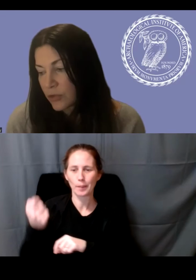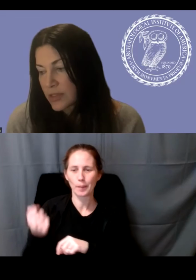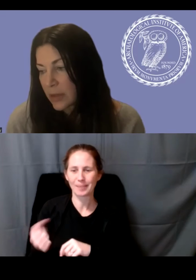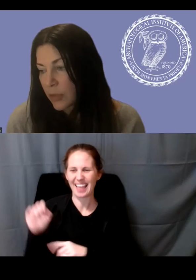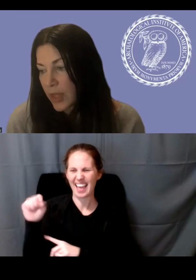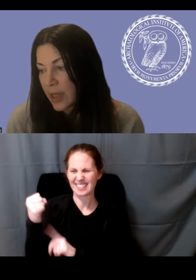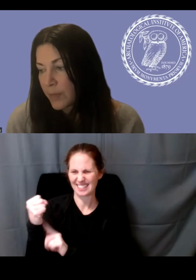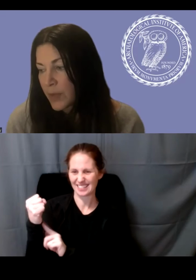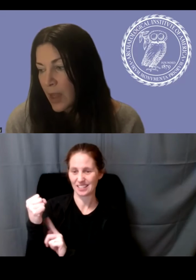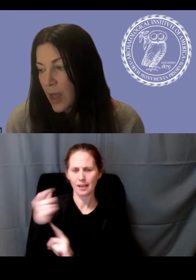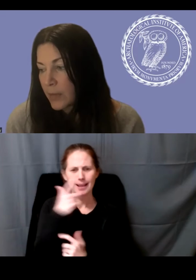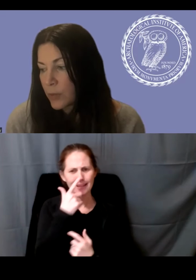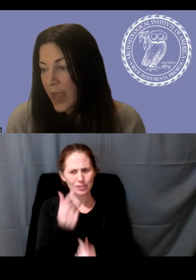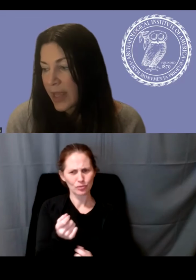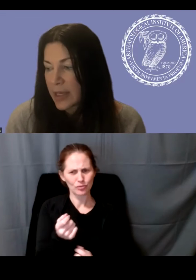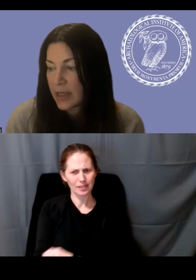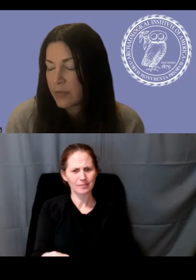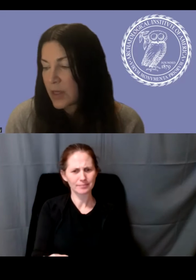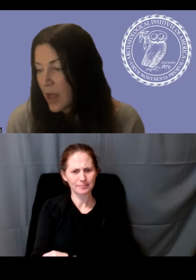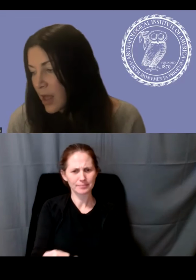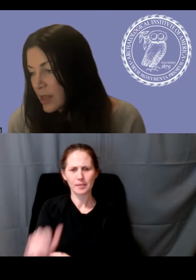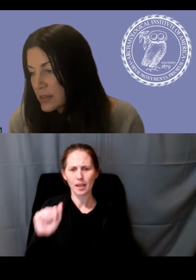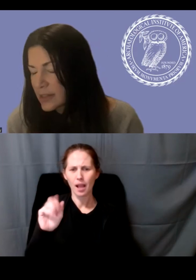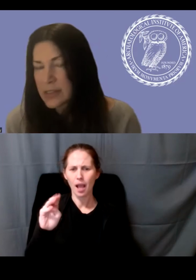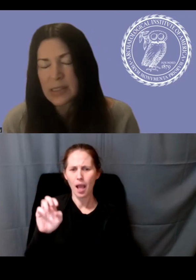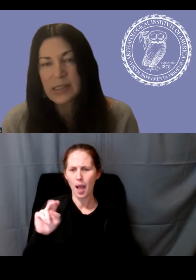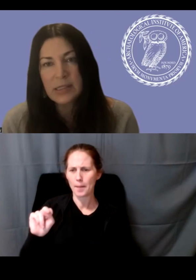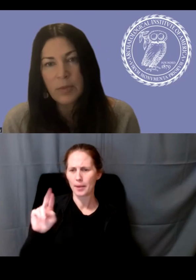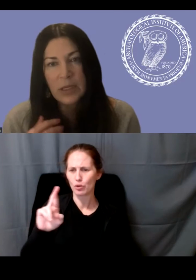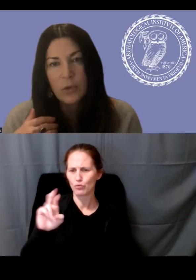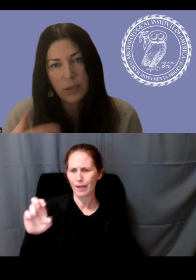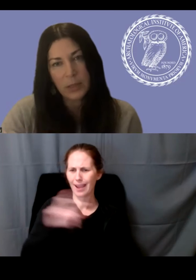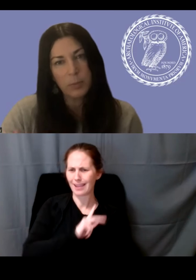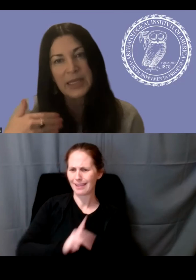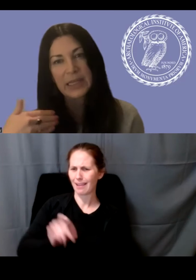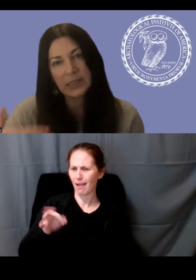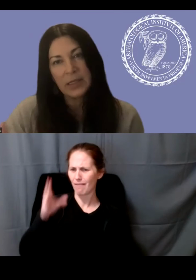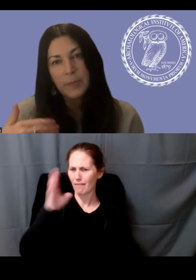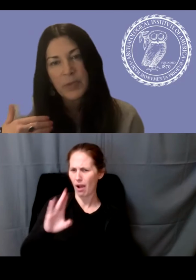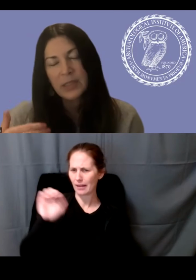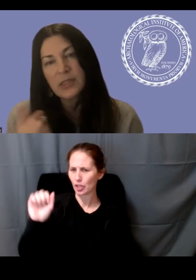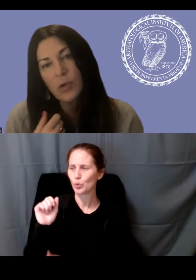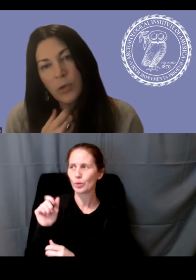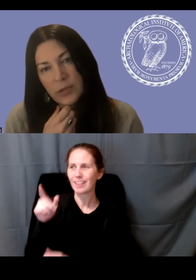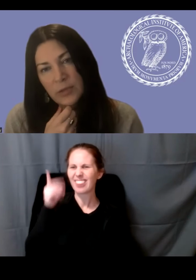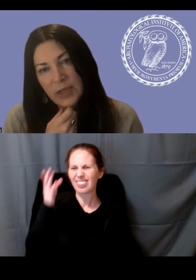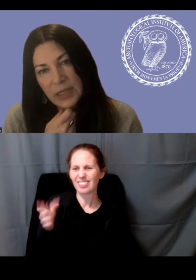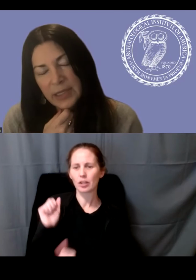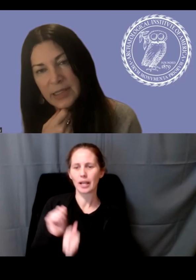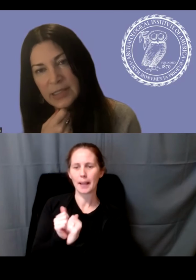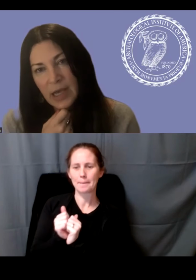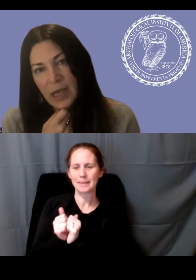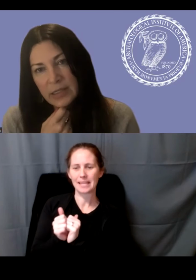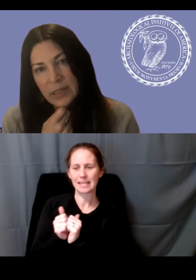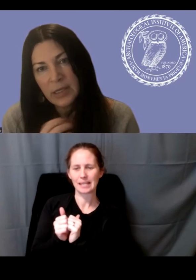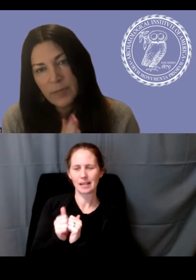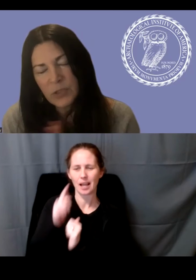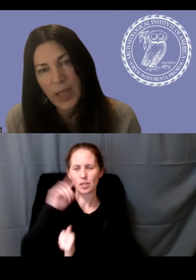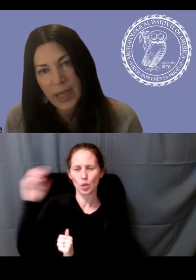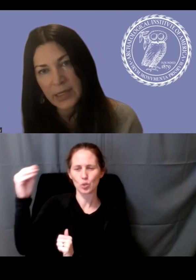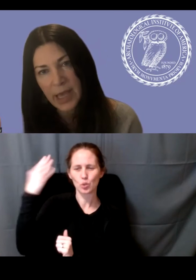very interesting thing. Amen-Re, king of the gods, this is somebody who could compete as a solar divinity against the